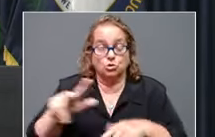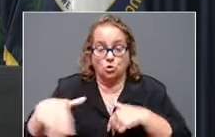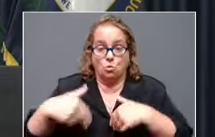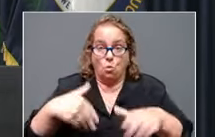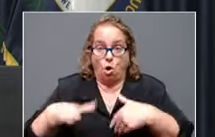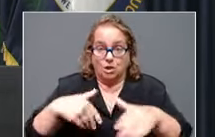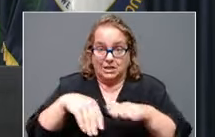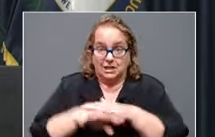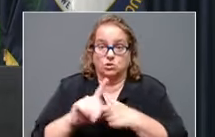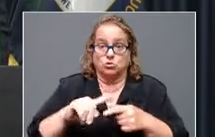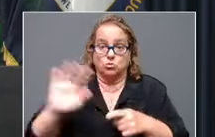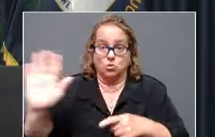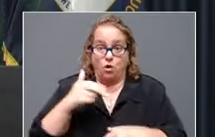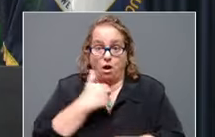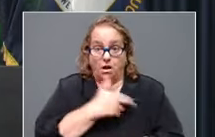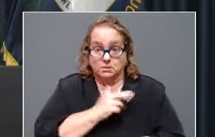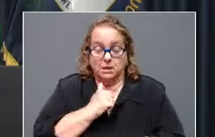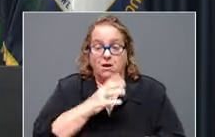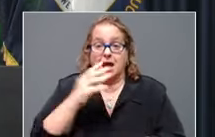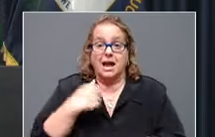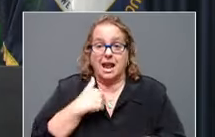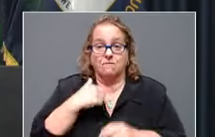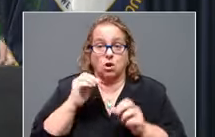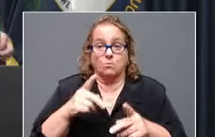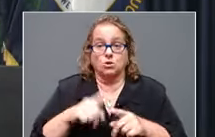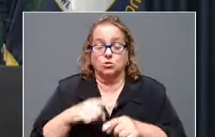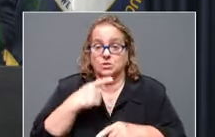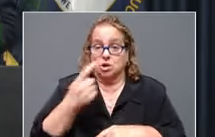colleagues, such amazing strength. You help keep us going.